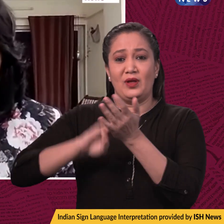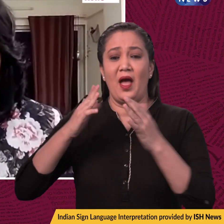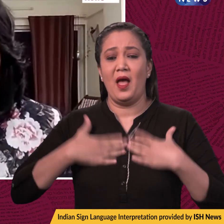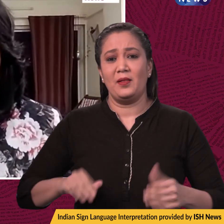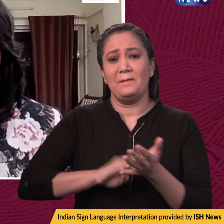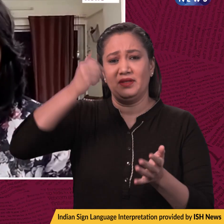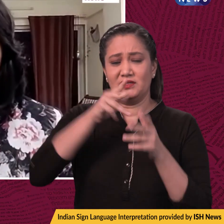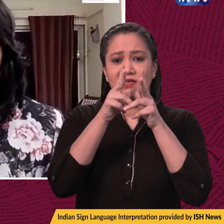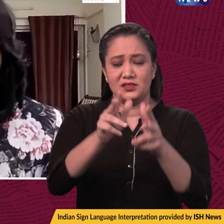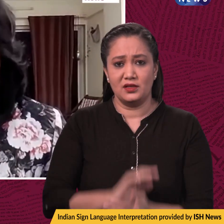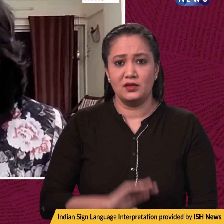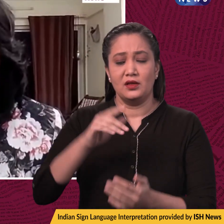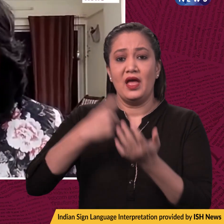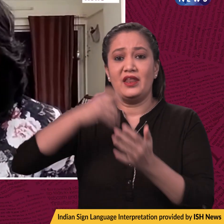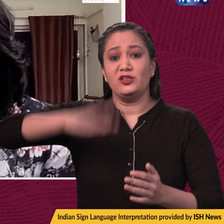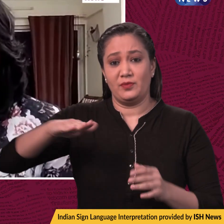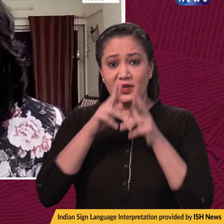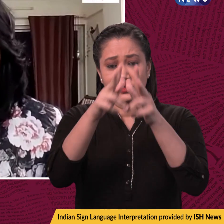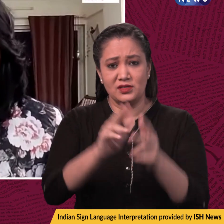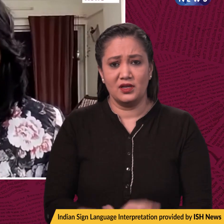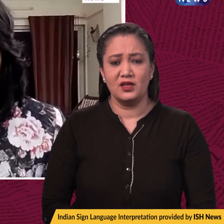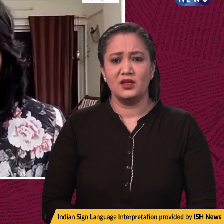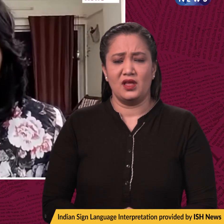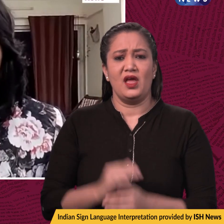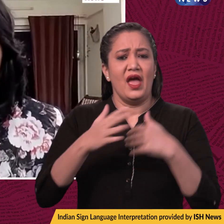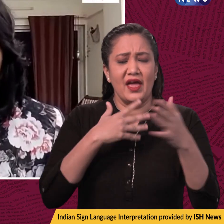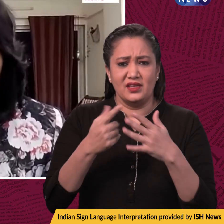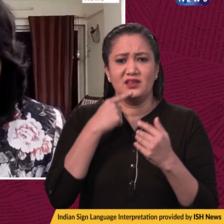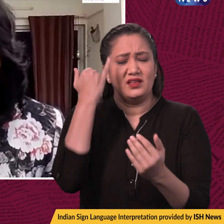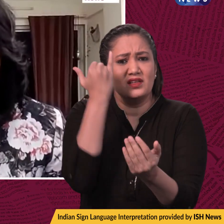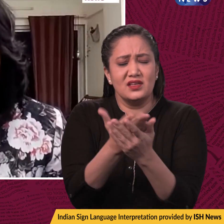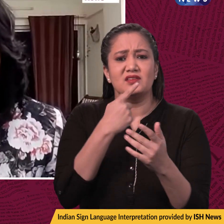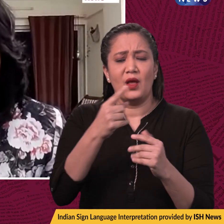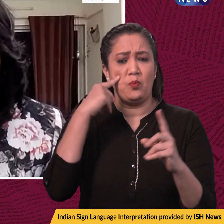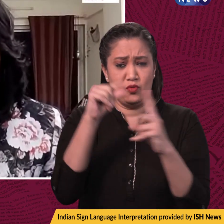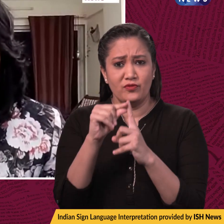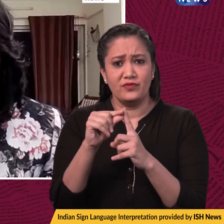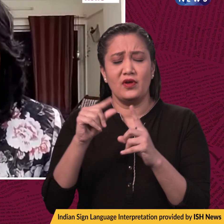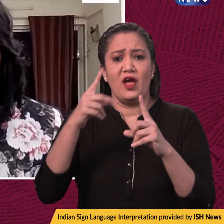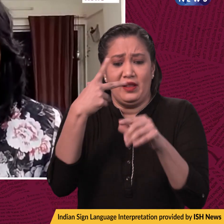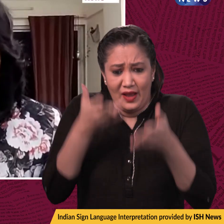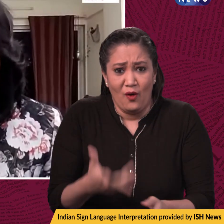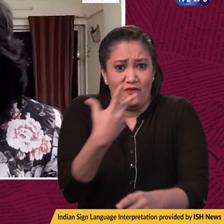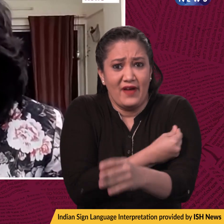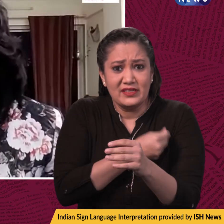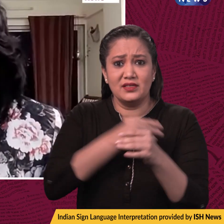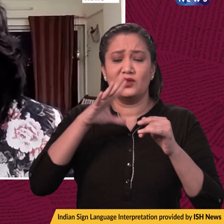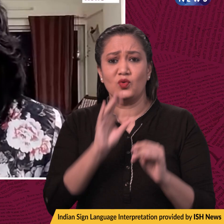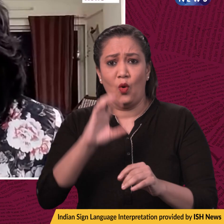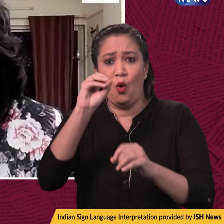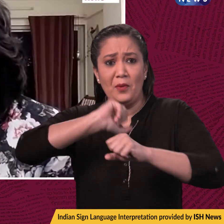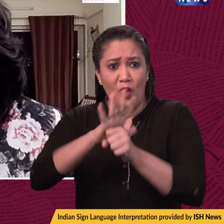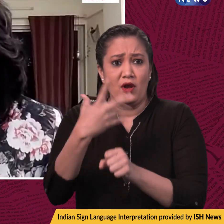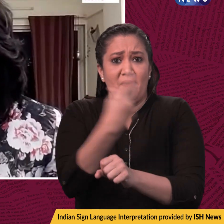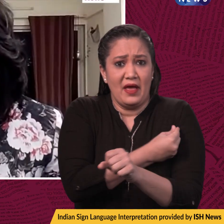Mansukh Mandavia has told the Rajya Sabha today that there is no evidence to suggest that existing vaccines don't work